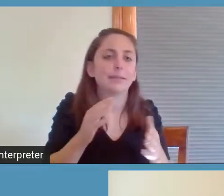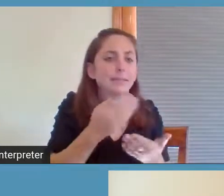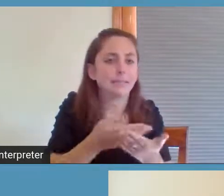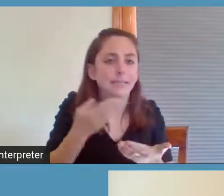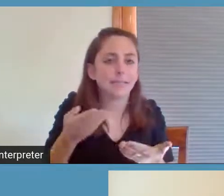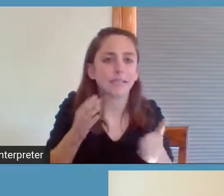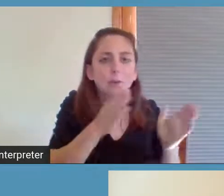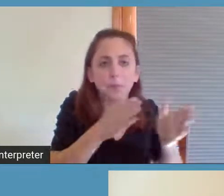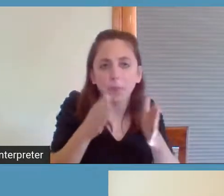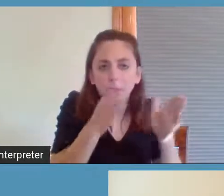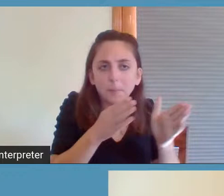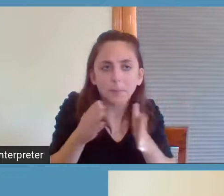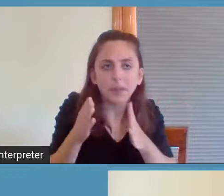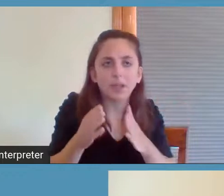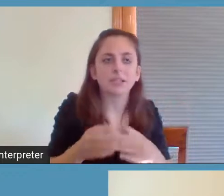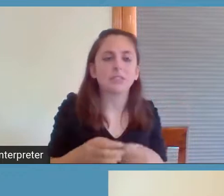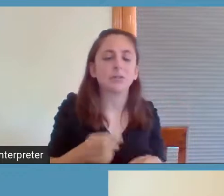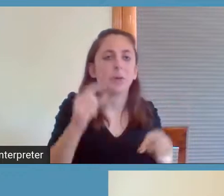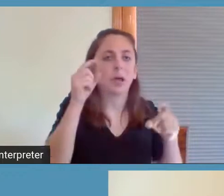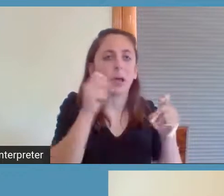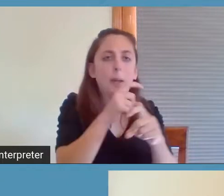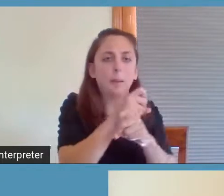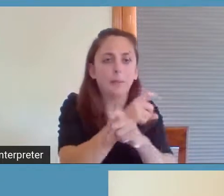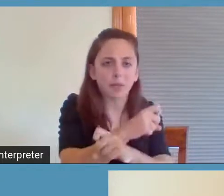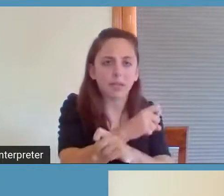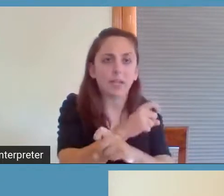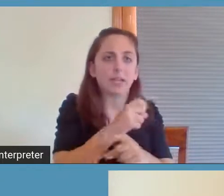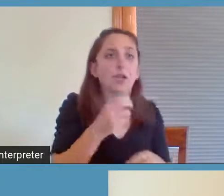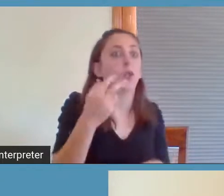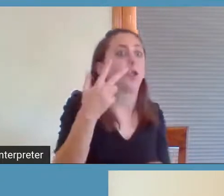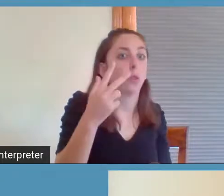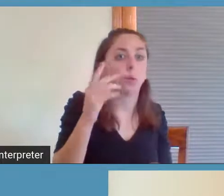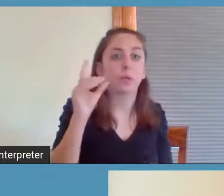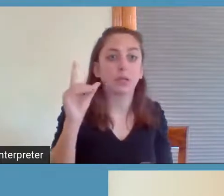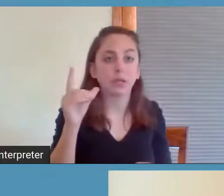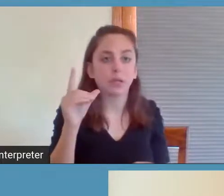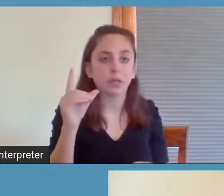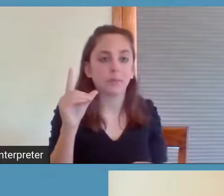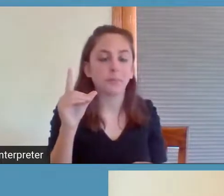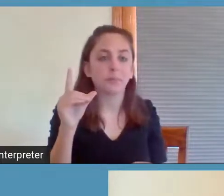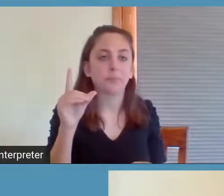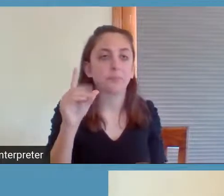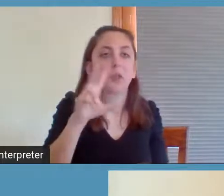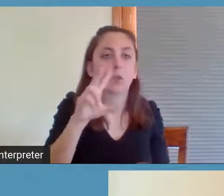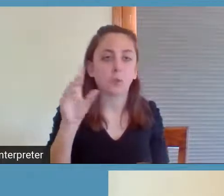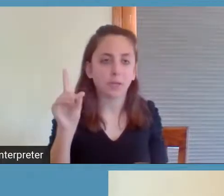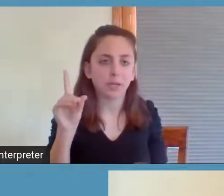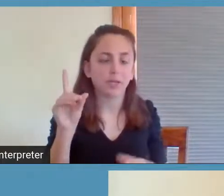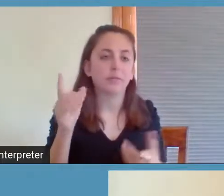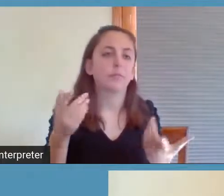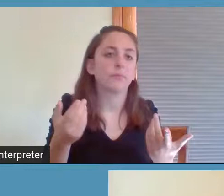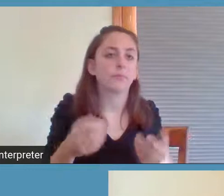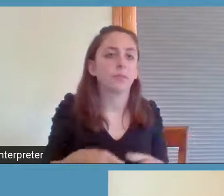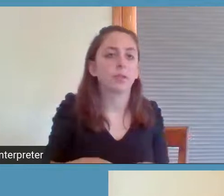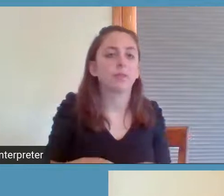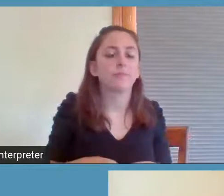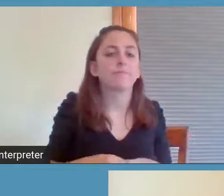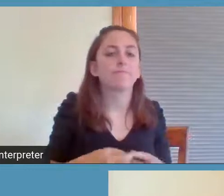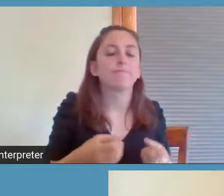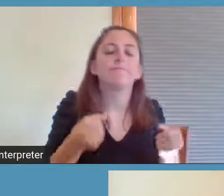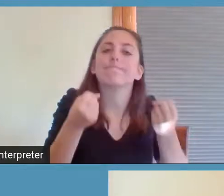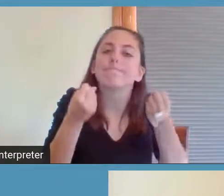The most complicated was the 3D sculpture work. That's not 2D. It's actually 3D, but it's a bunch of two-dimensional